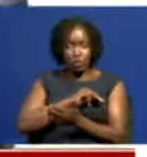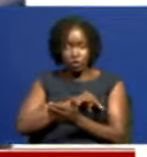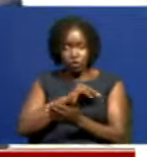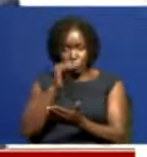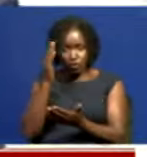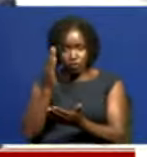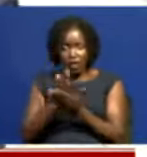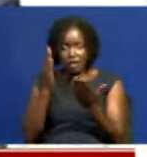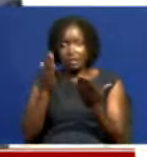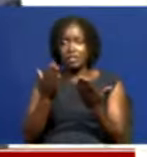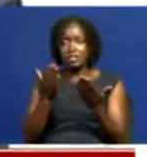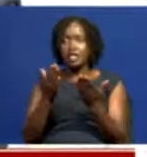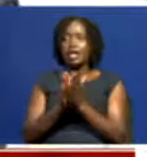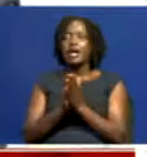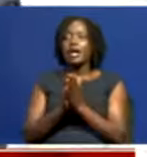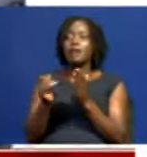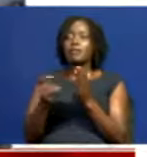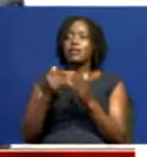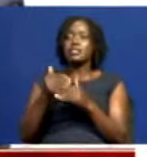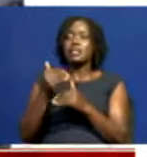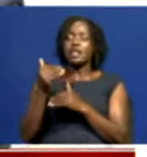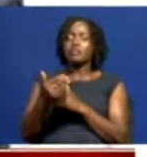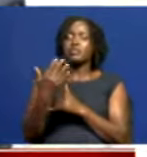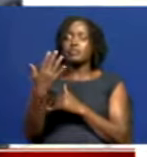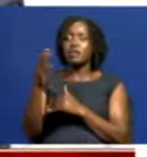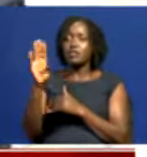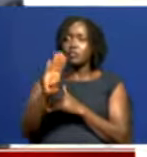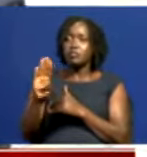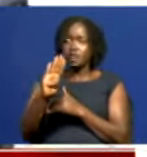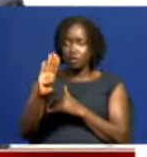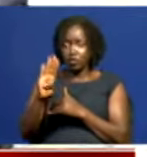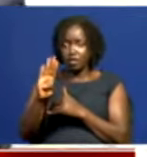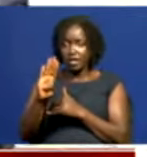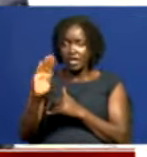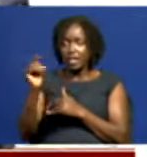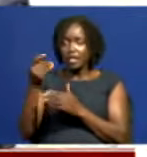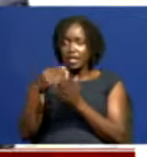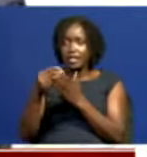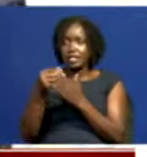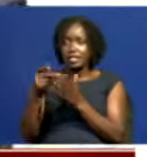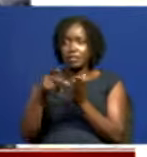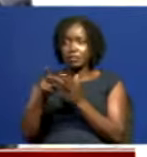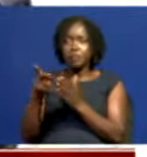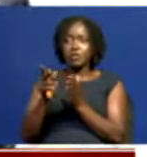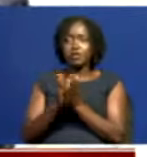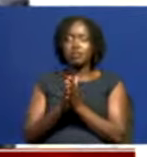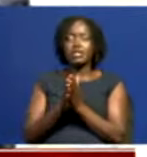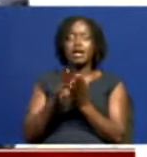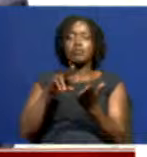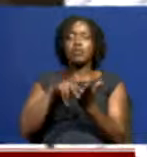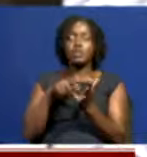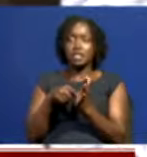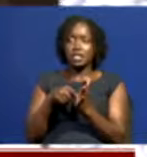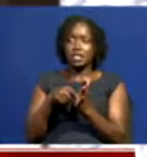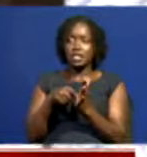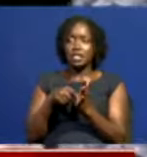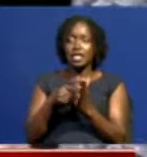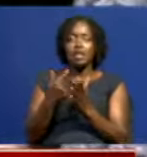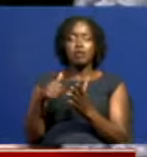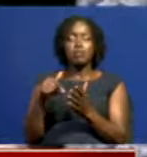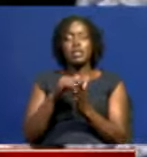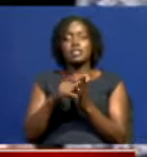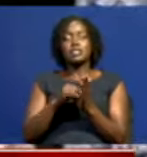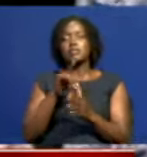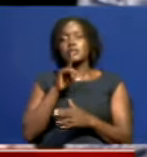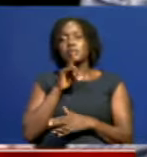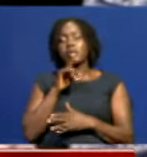Months after the court awarded the contractor over 5 billion Kenya shillings as payment for the said project. By us just being